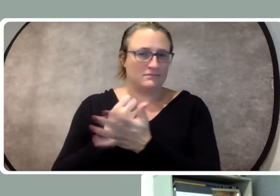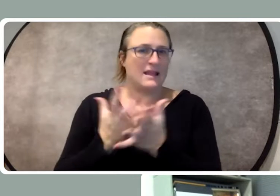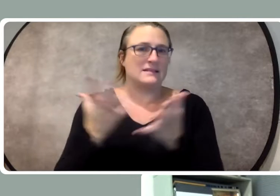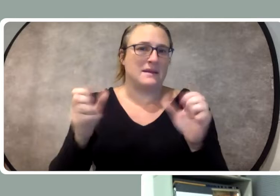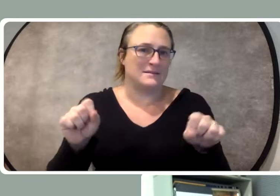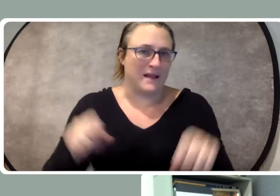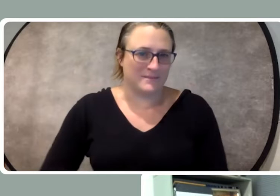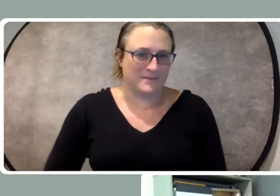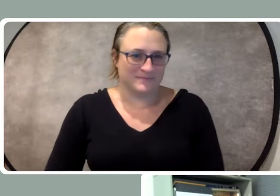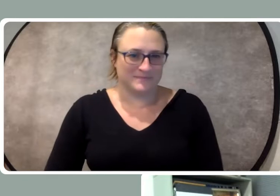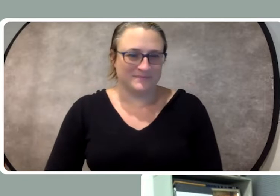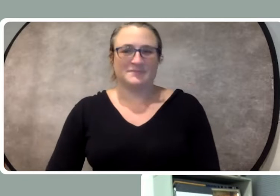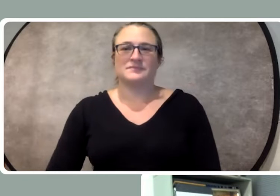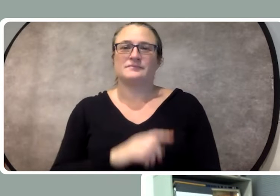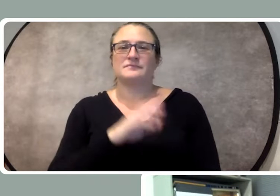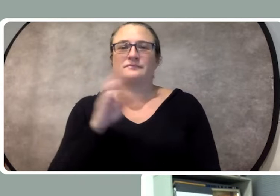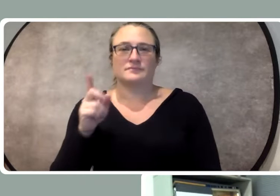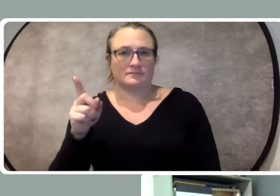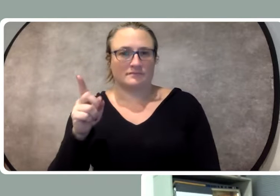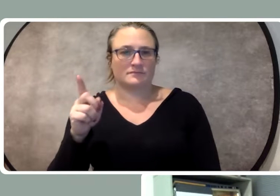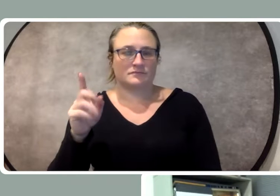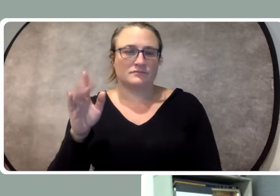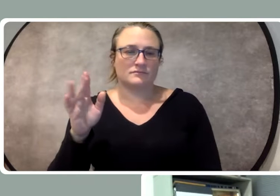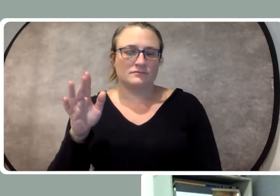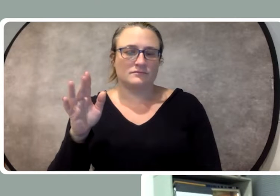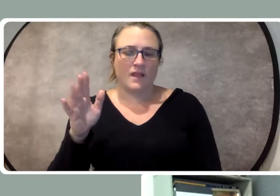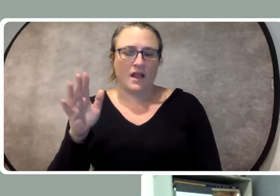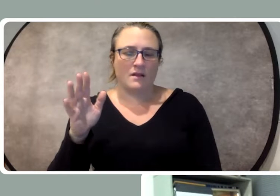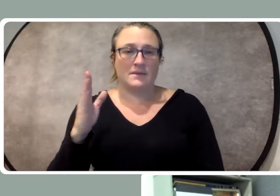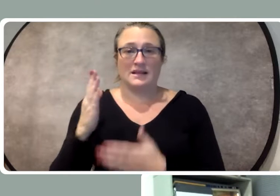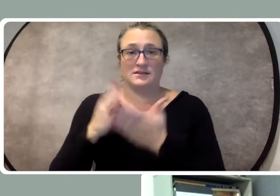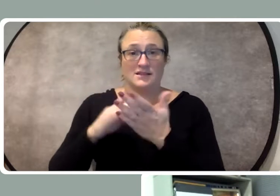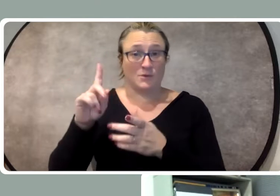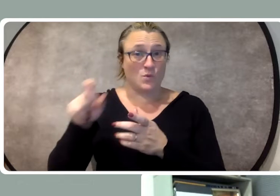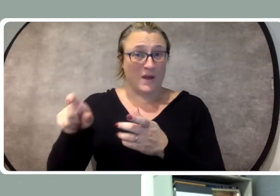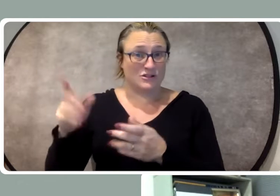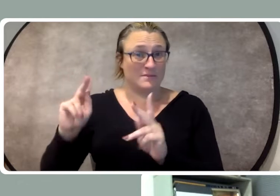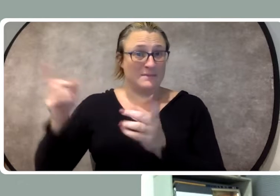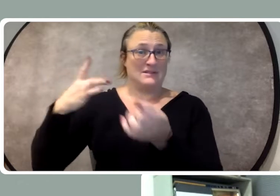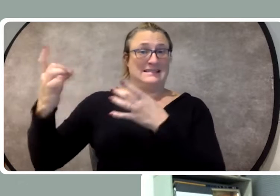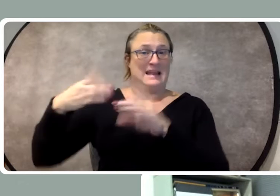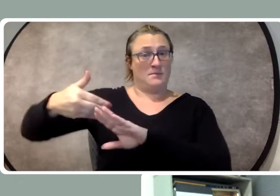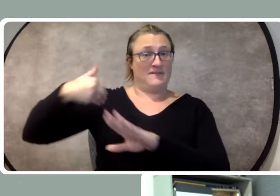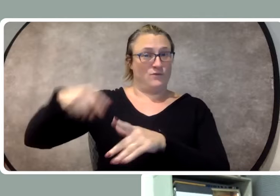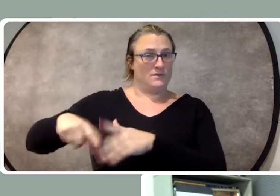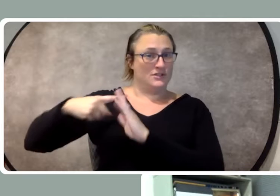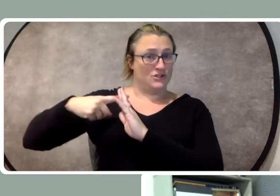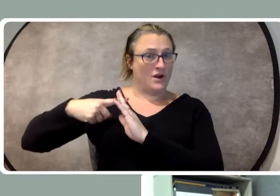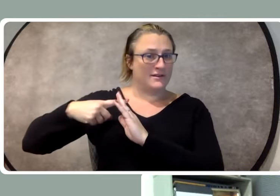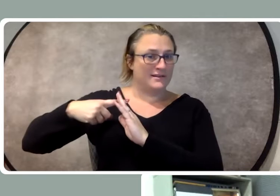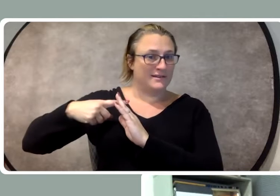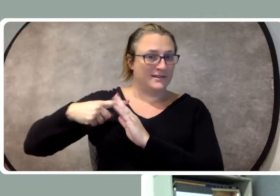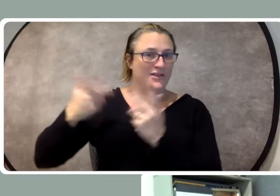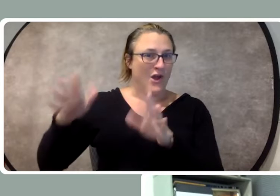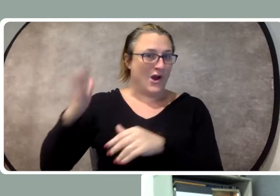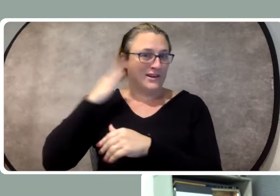I'm going to start out with some questions that we received ahead of time from some folks who knew they were